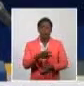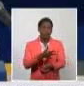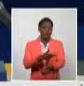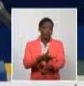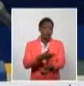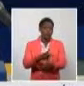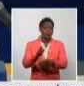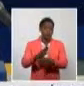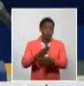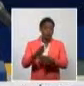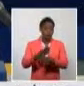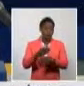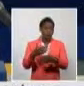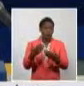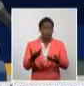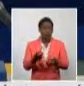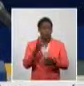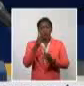a total of